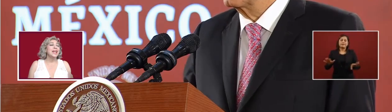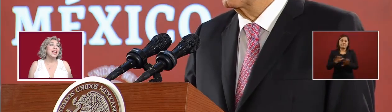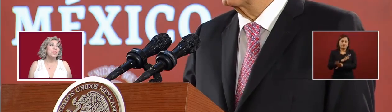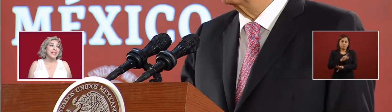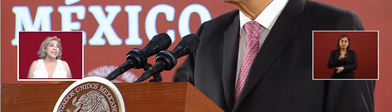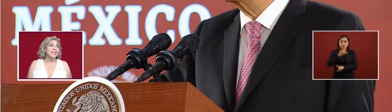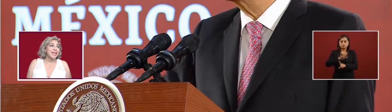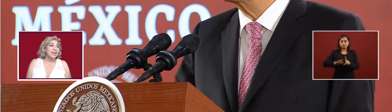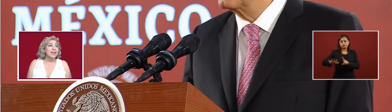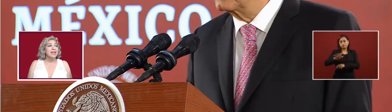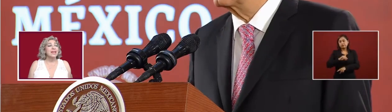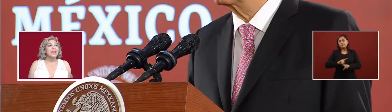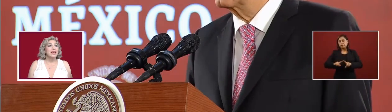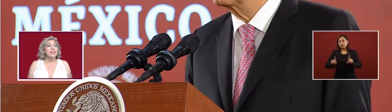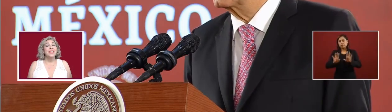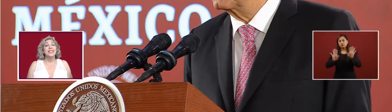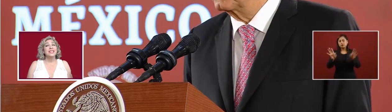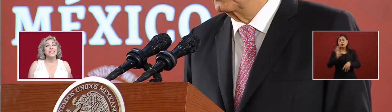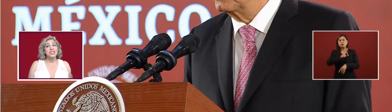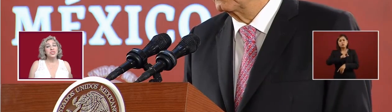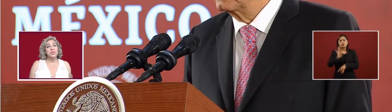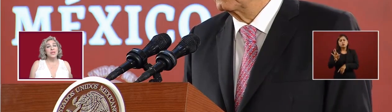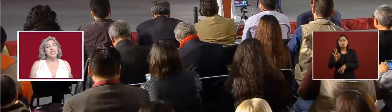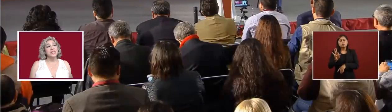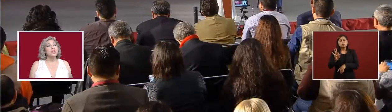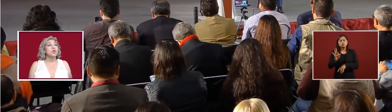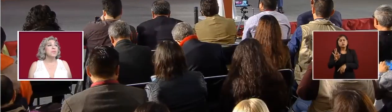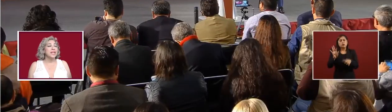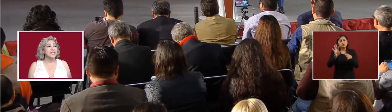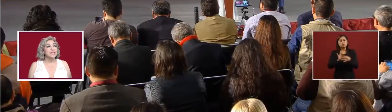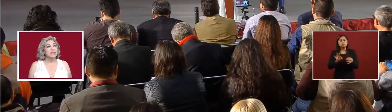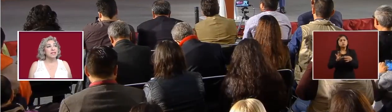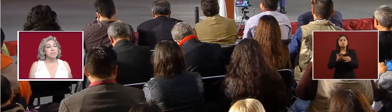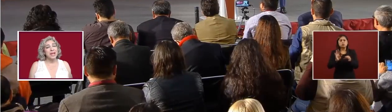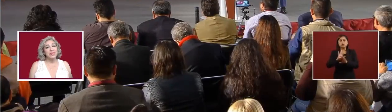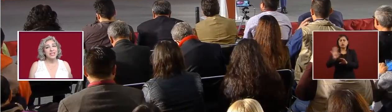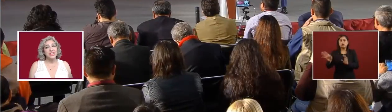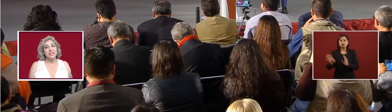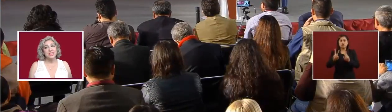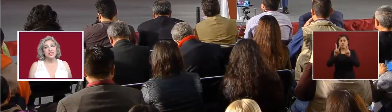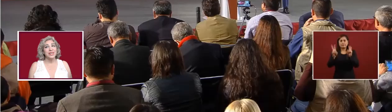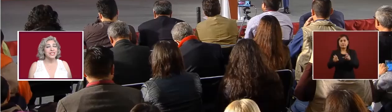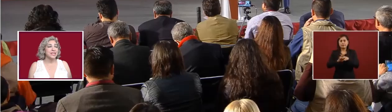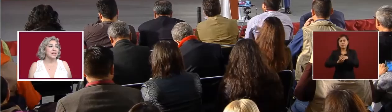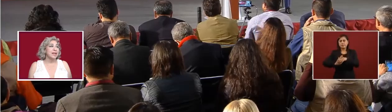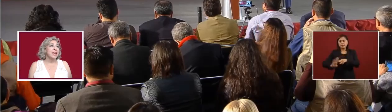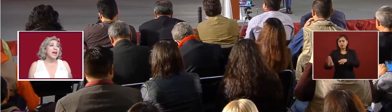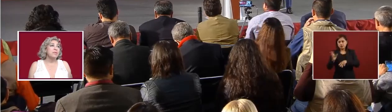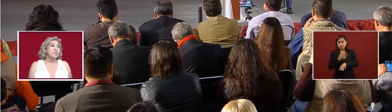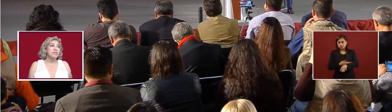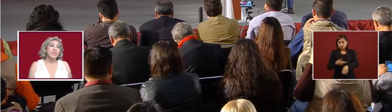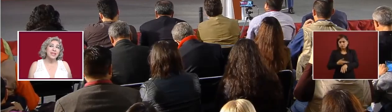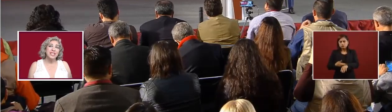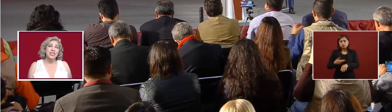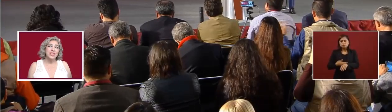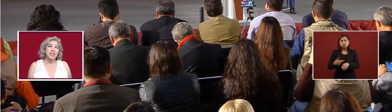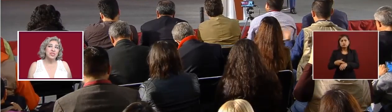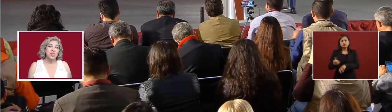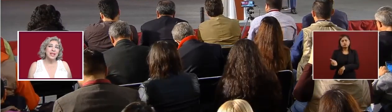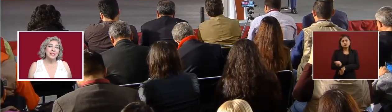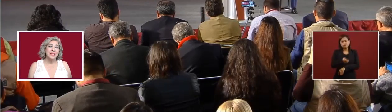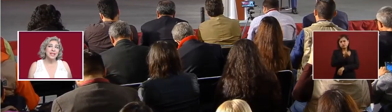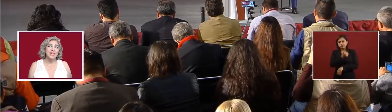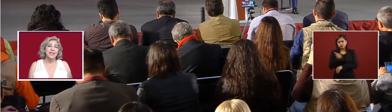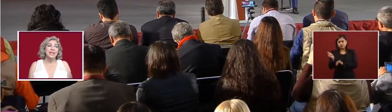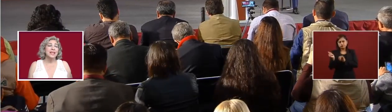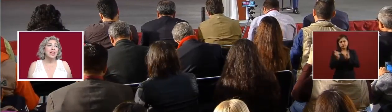And now we can say that the situation normalized the migration situation. I'm referring to the